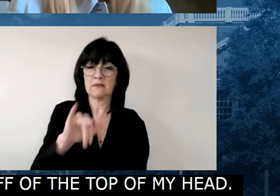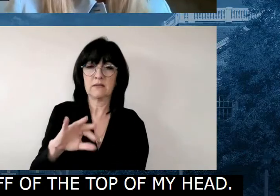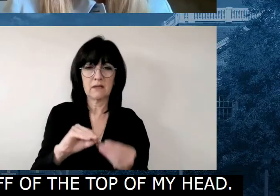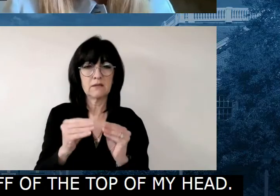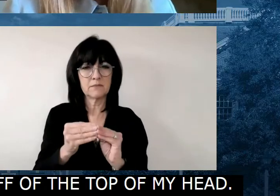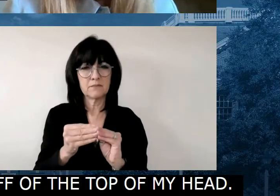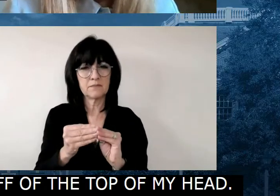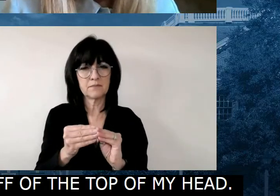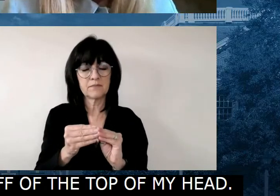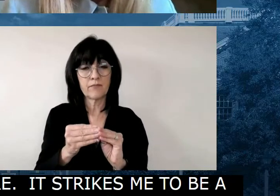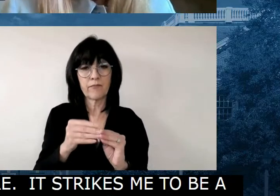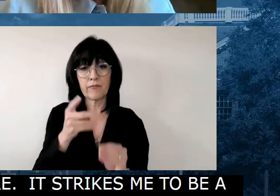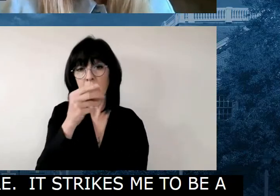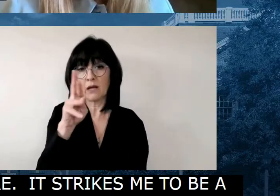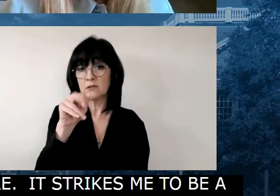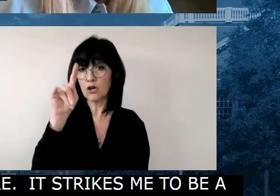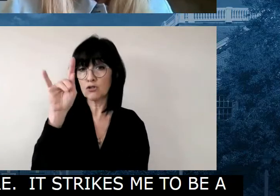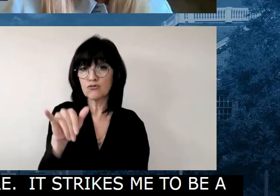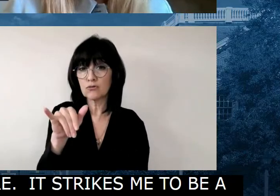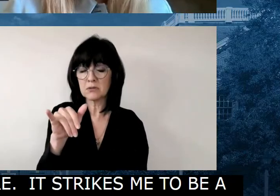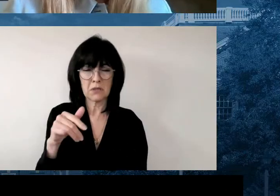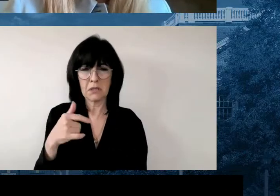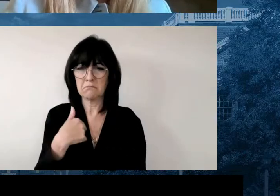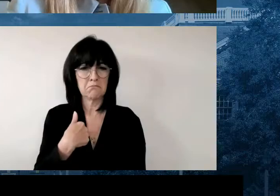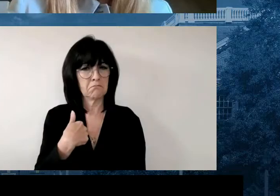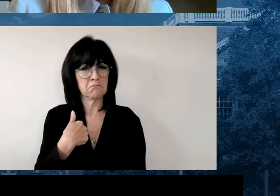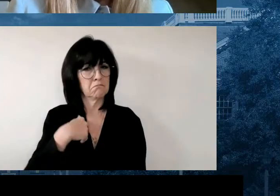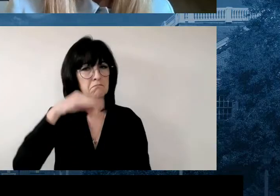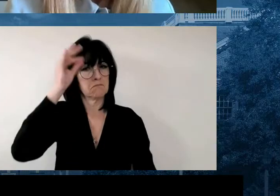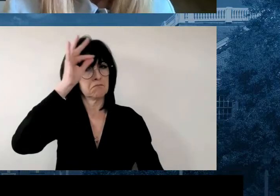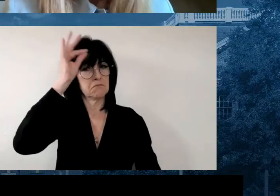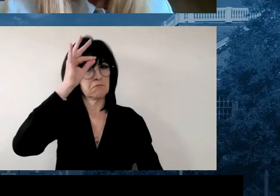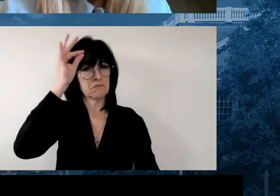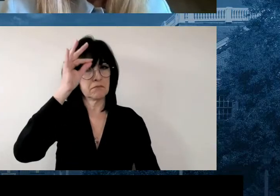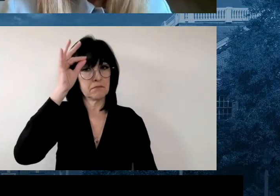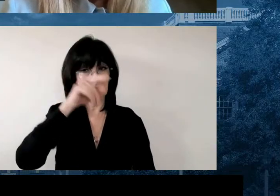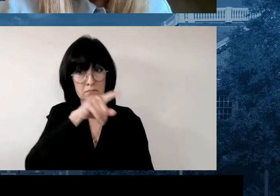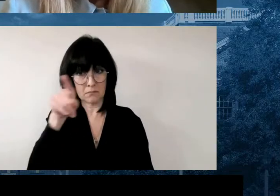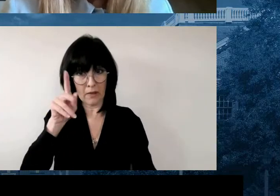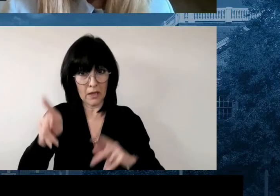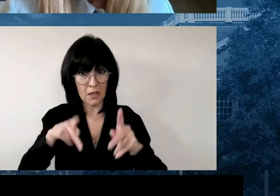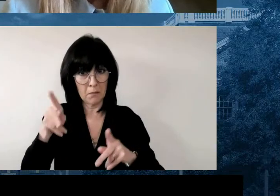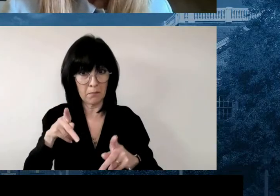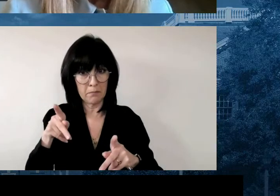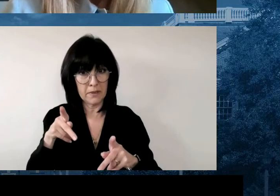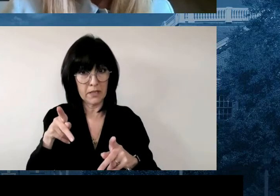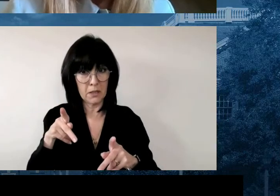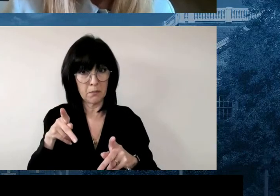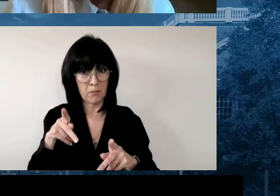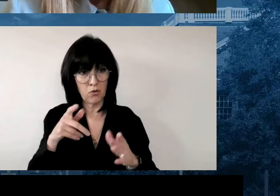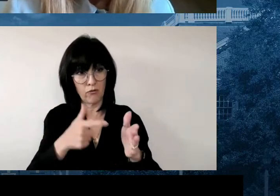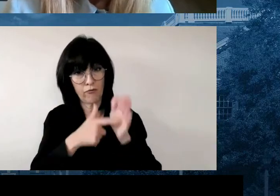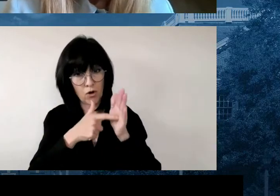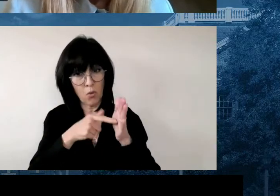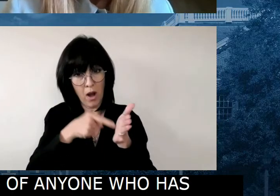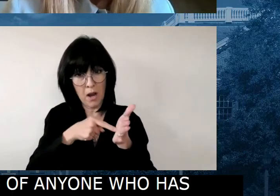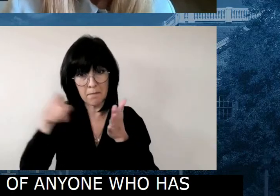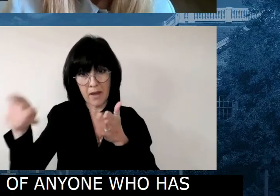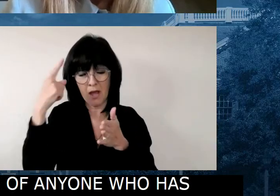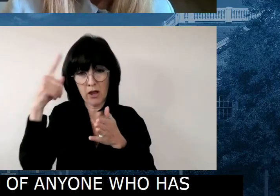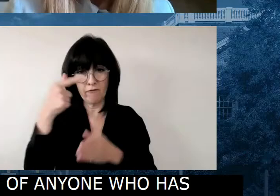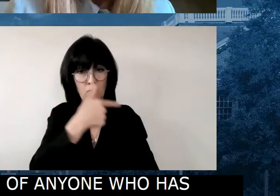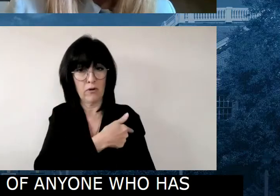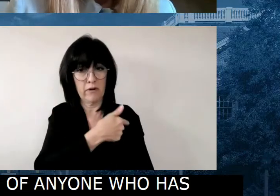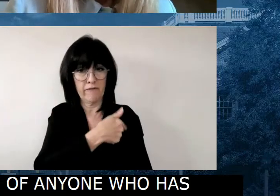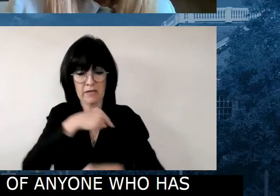Yeah, I have not been made aware of anyone who has been asked to pay out of pocket for vaccine in the state